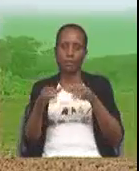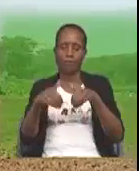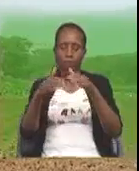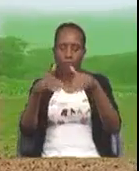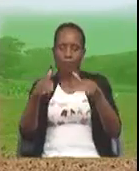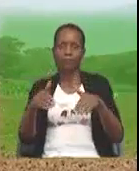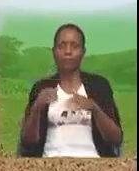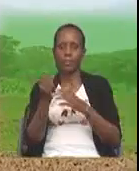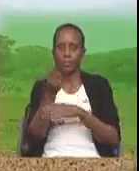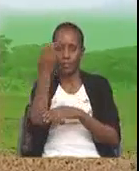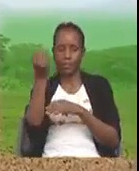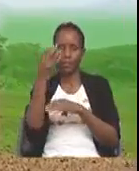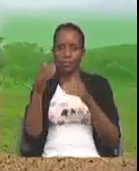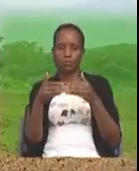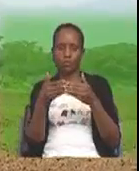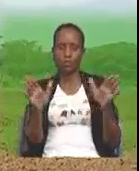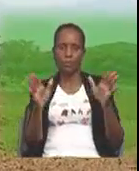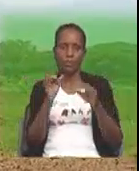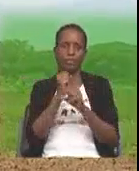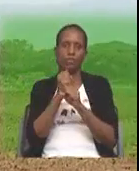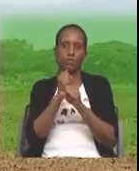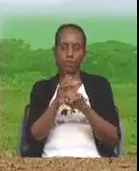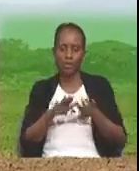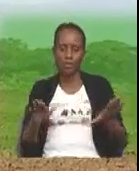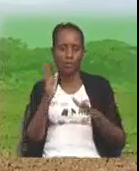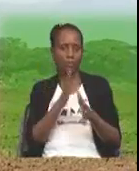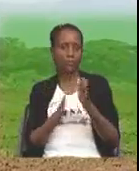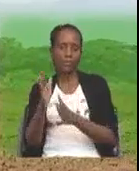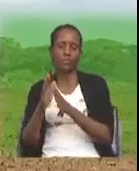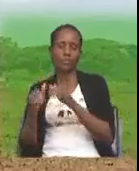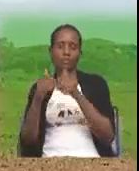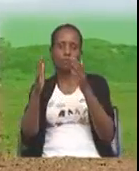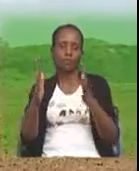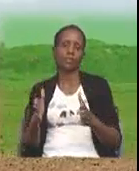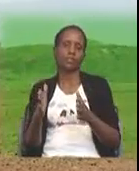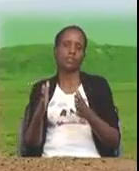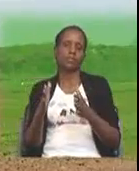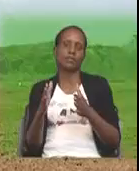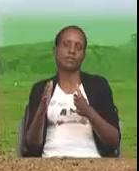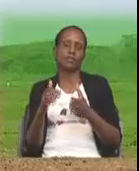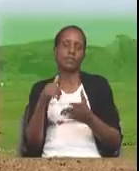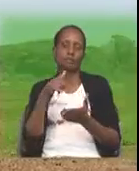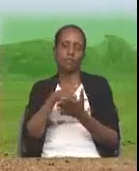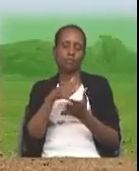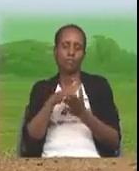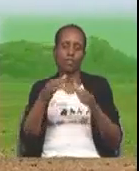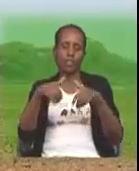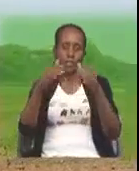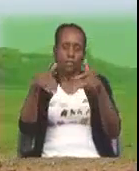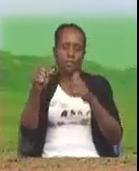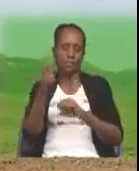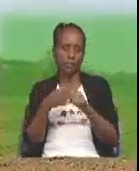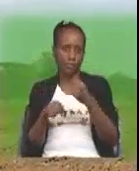farm tractors to open up to do land preparation, and the farmers were able to engage in agricultural